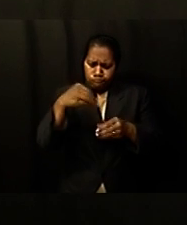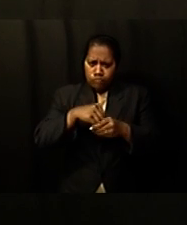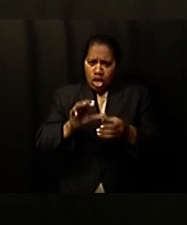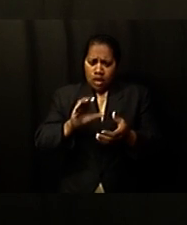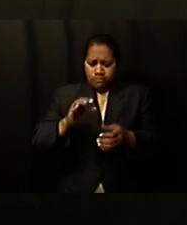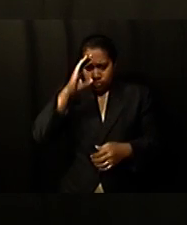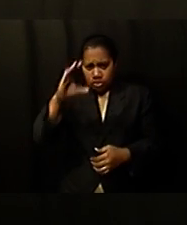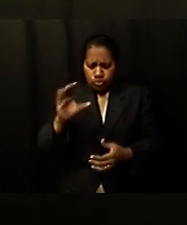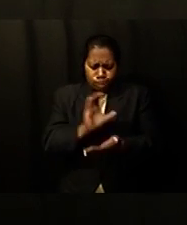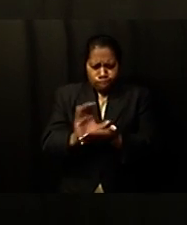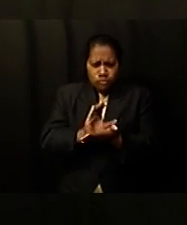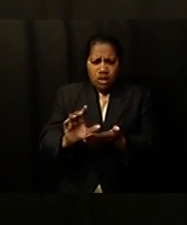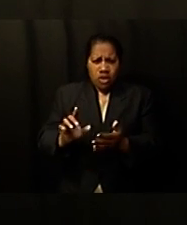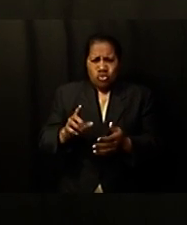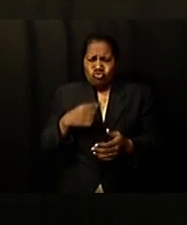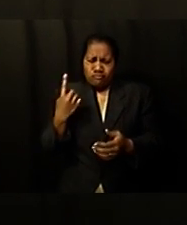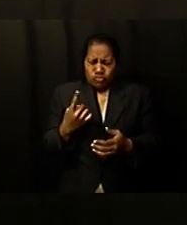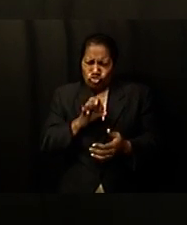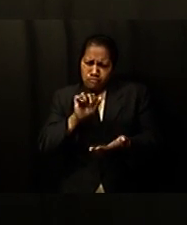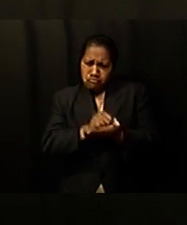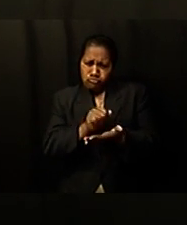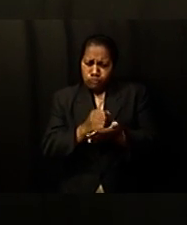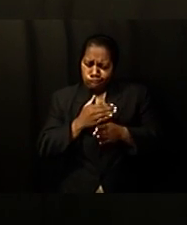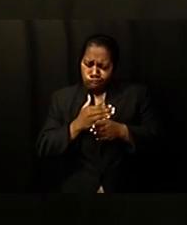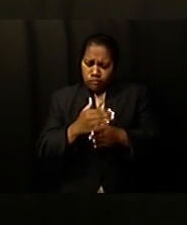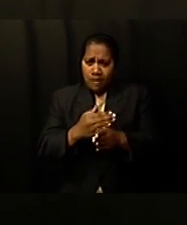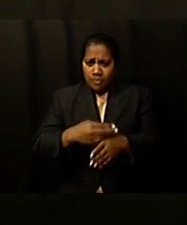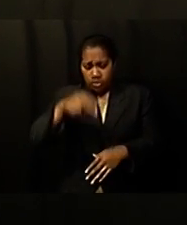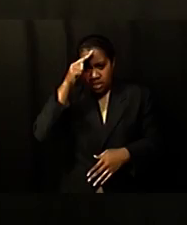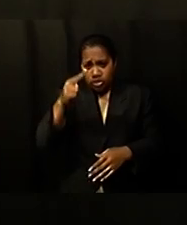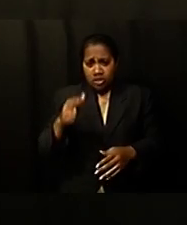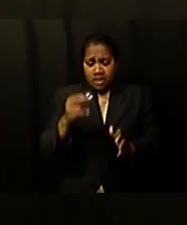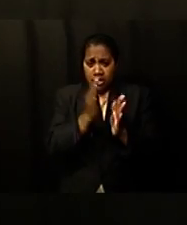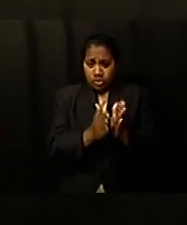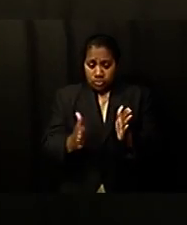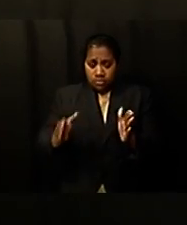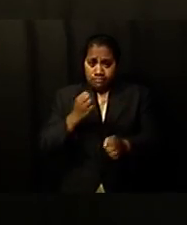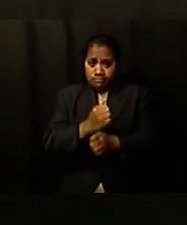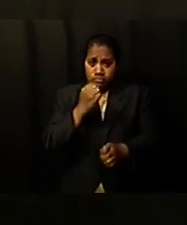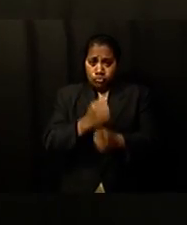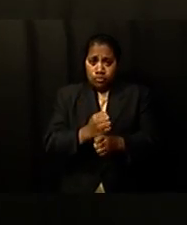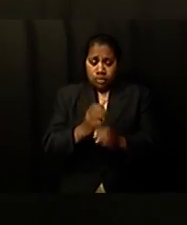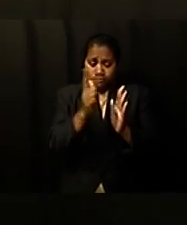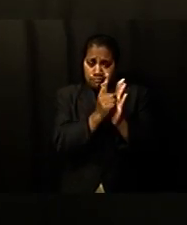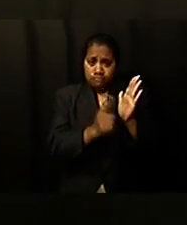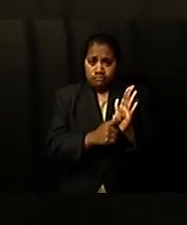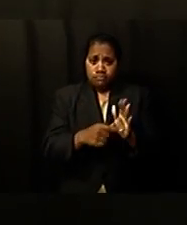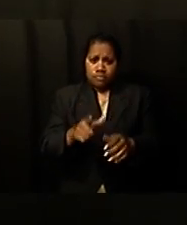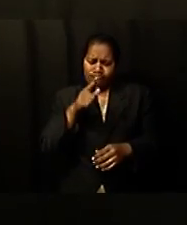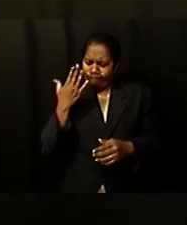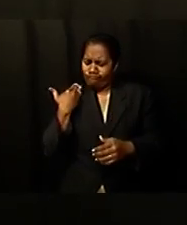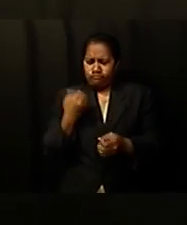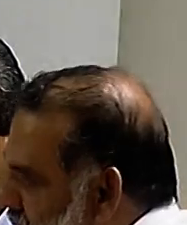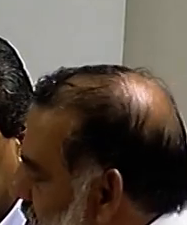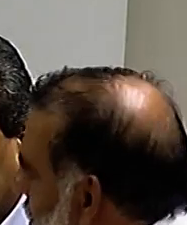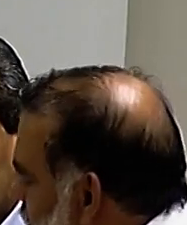be in the country to clear some misconceptions about the Essential National Industries Employment Decree, which was gazetted